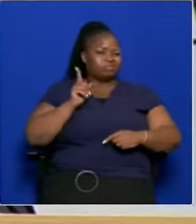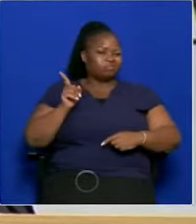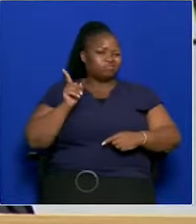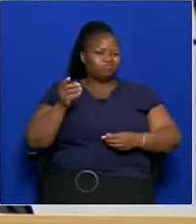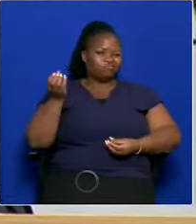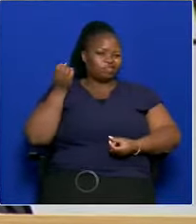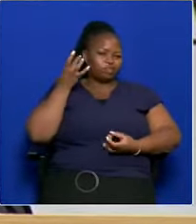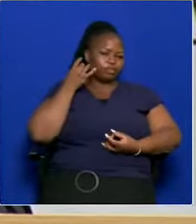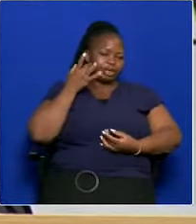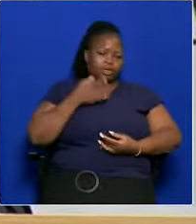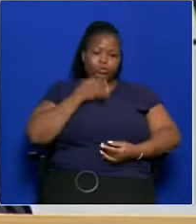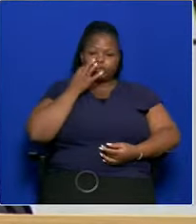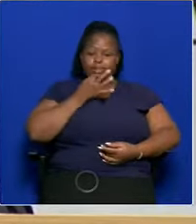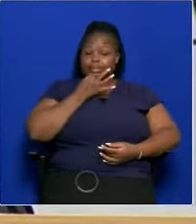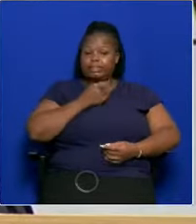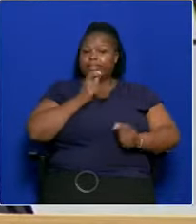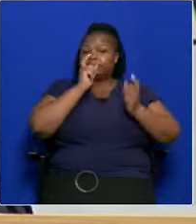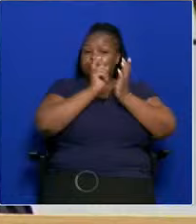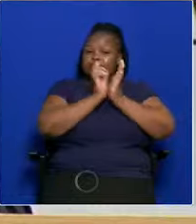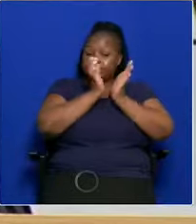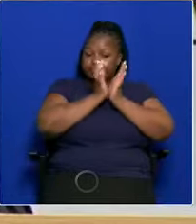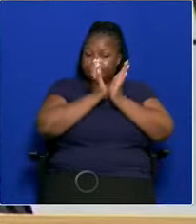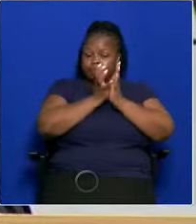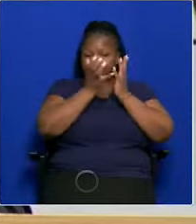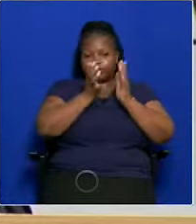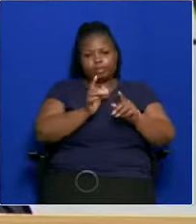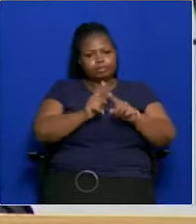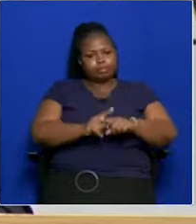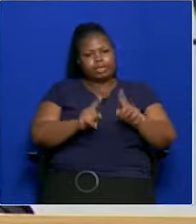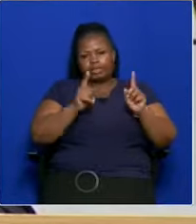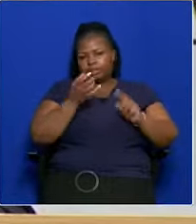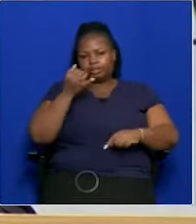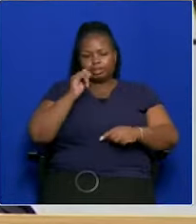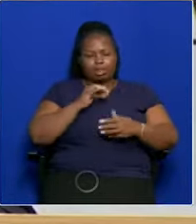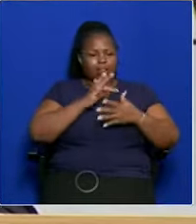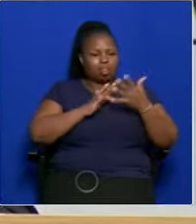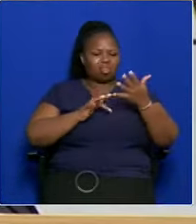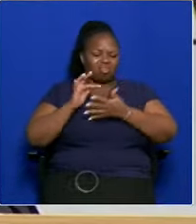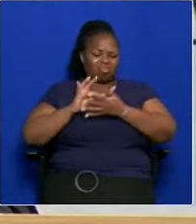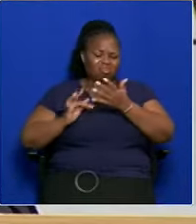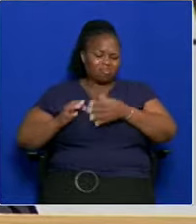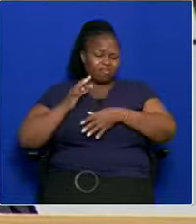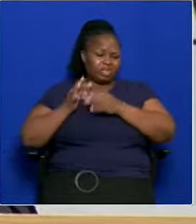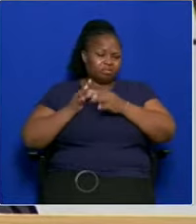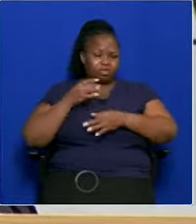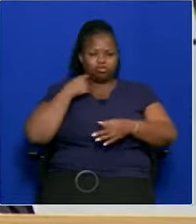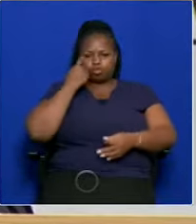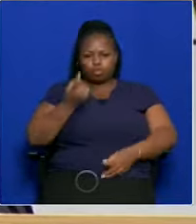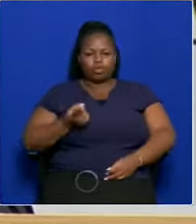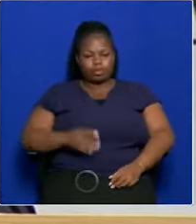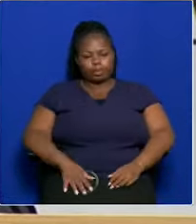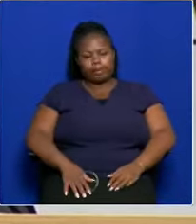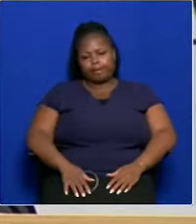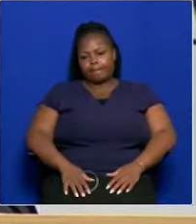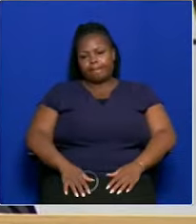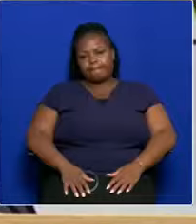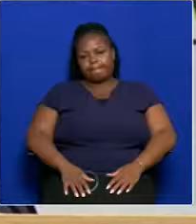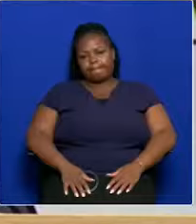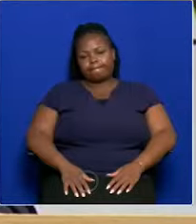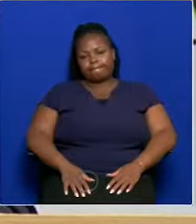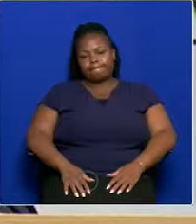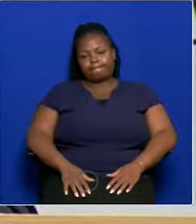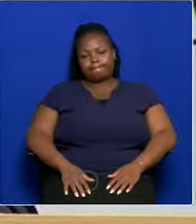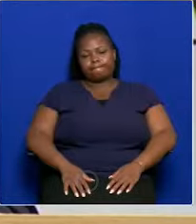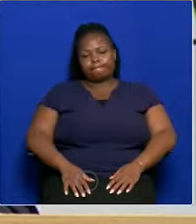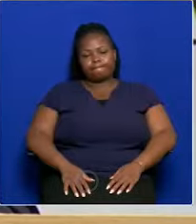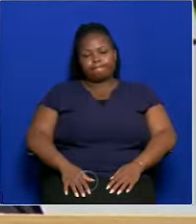met with him, but there is some stories which I'll explain to you tomorrow, based on that particular information